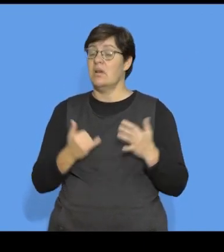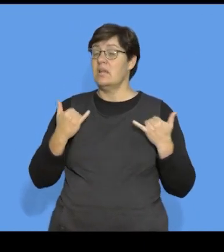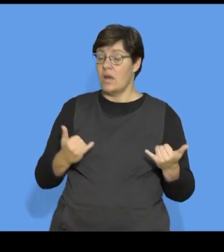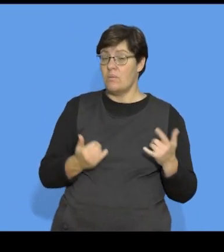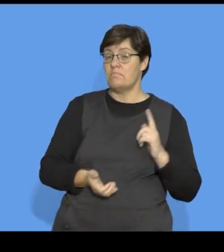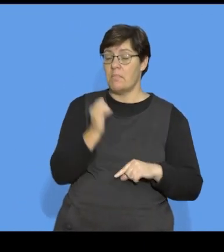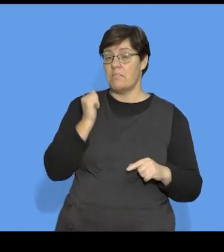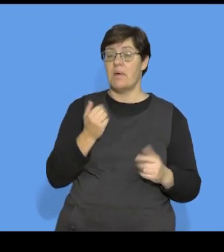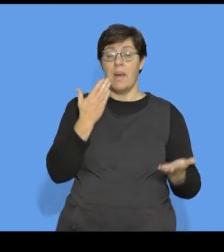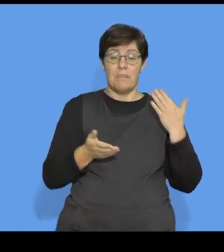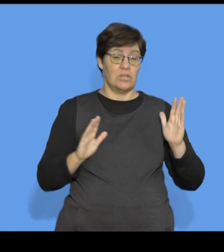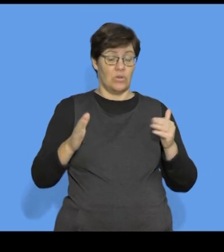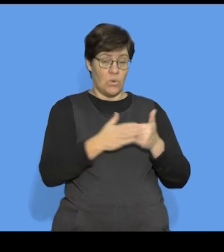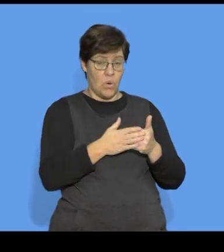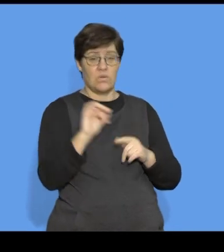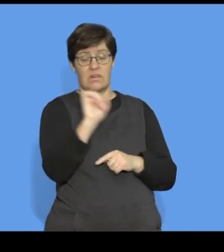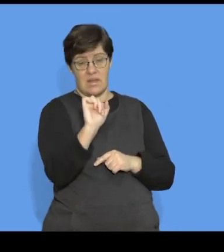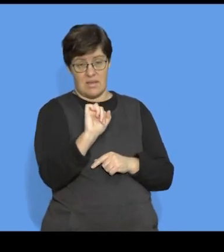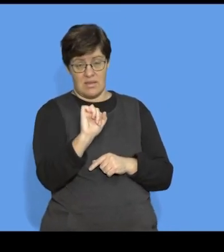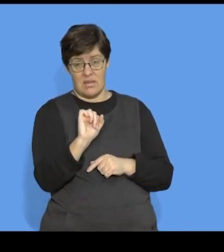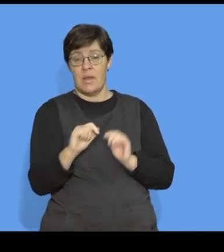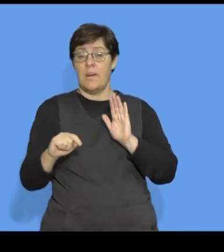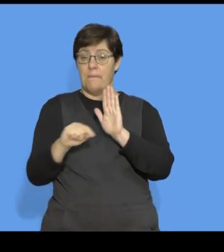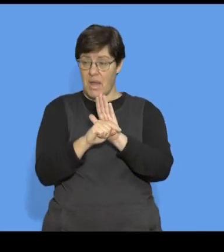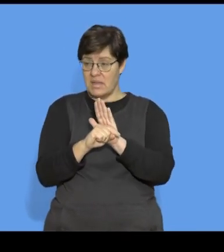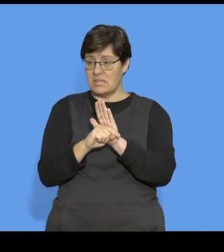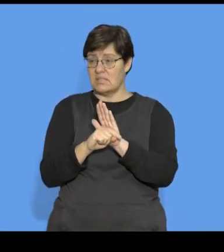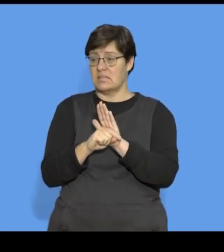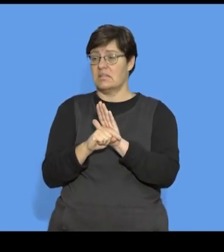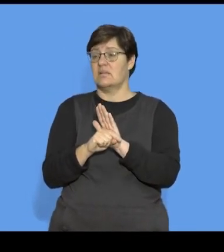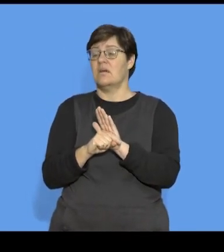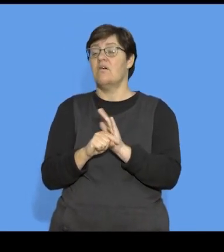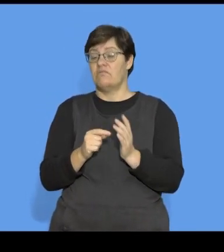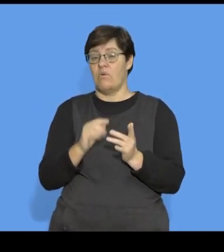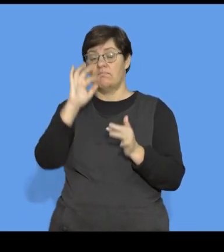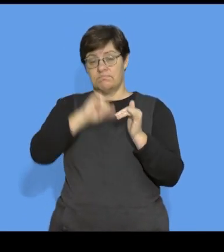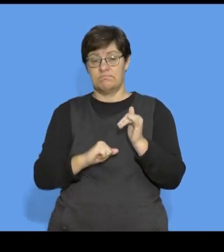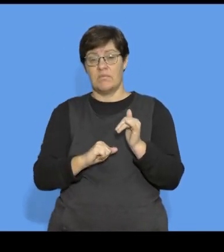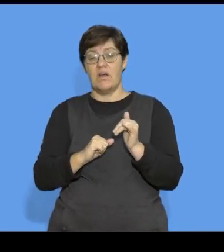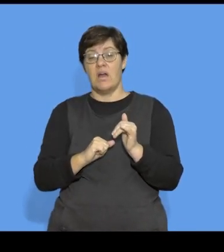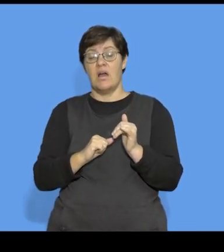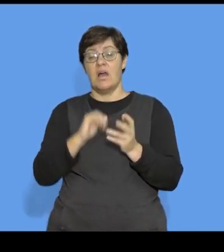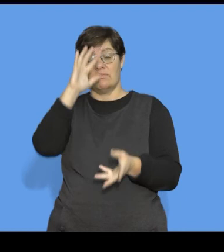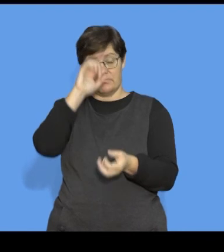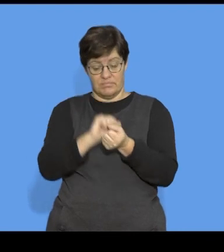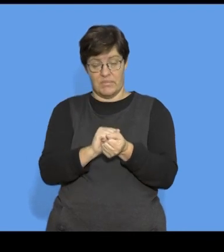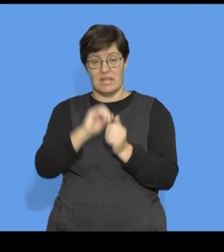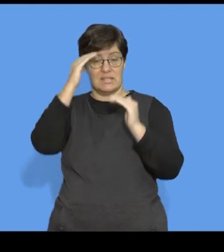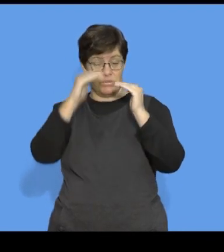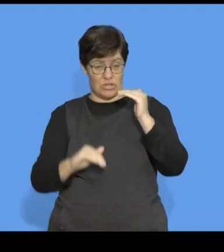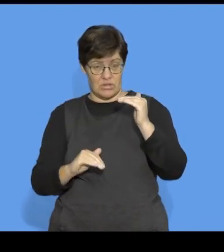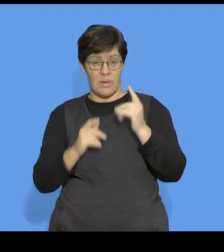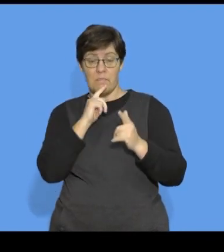already, and then obviously you now take your closing balance of your vehicles minus your closing balance of accumulated